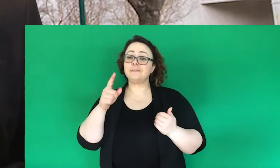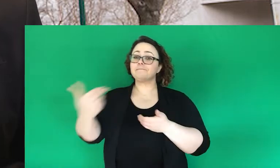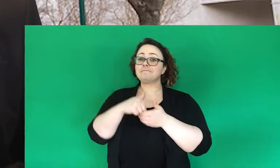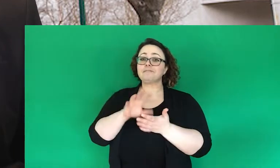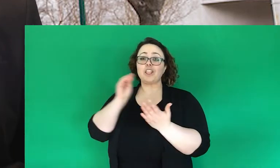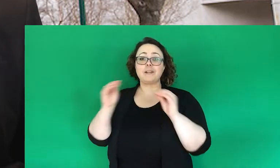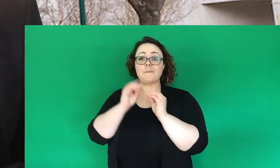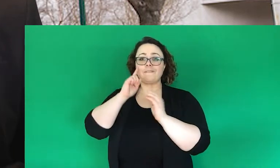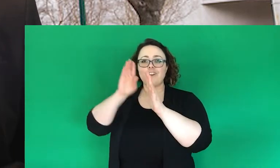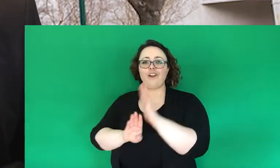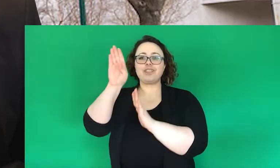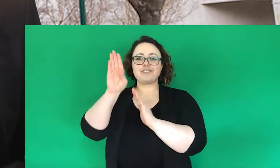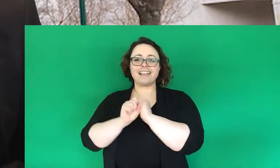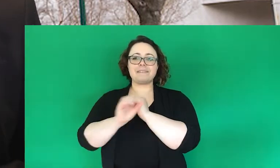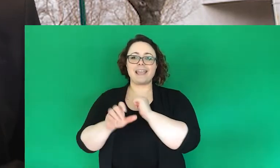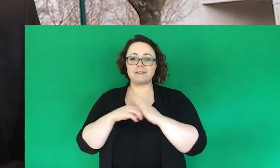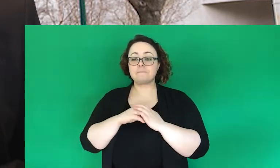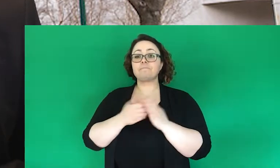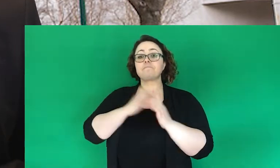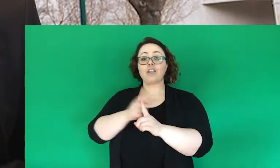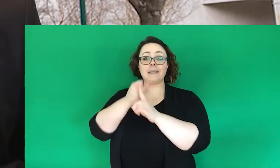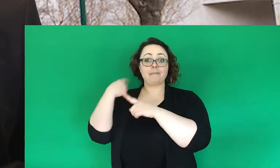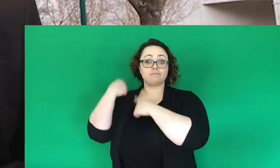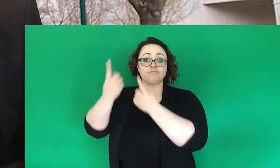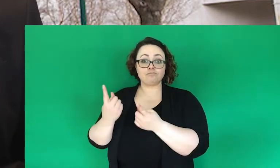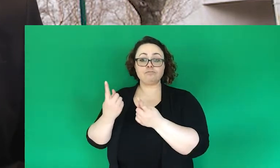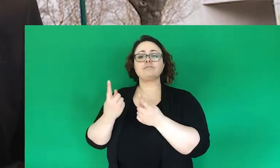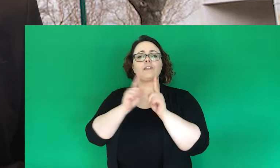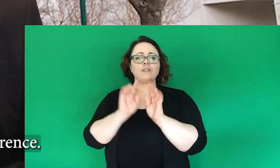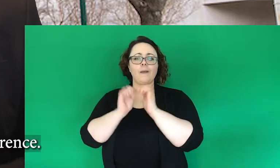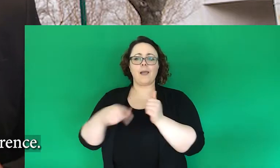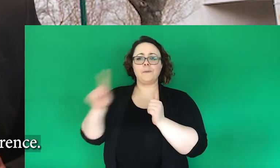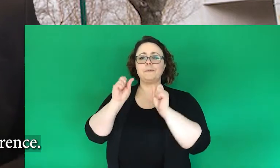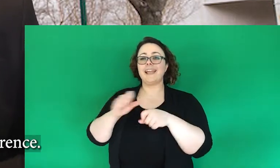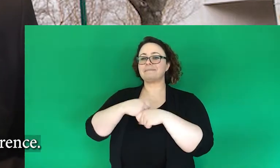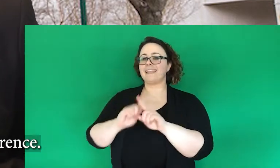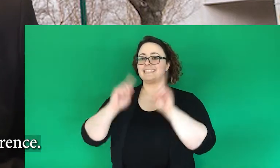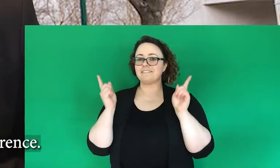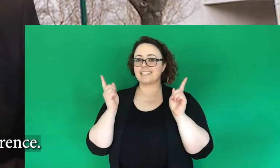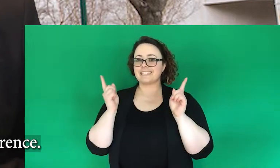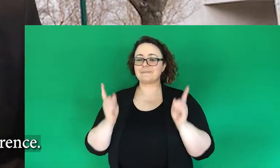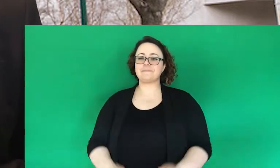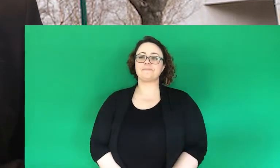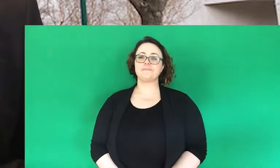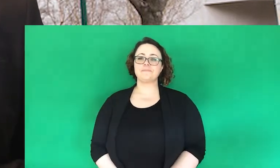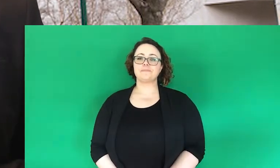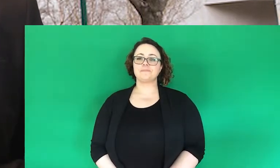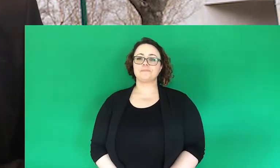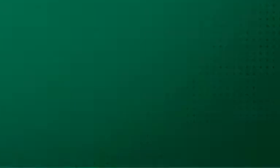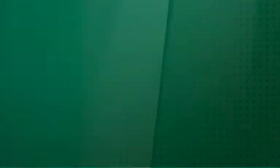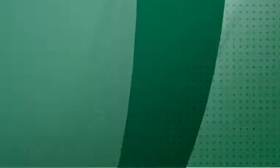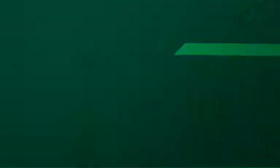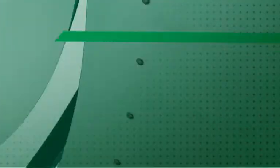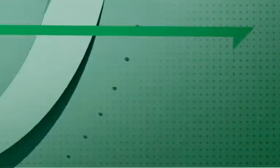you to learn more about the On the Rise campaign, its impact to date, and what you can do to make a difference.